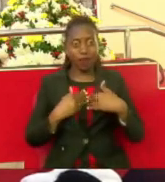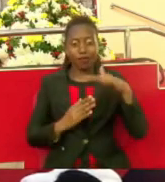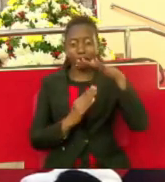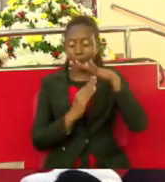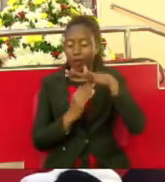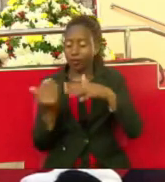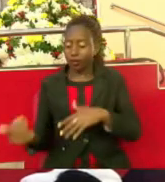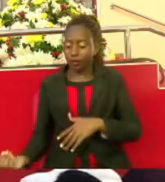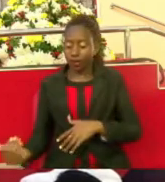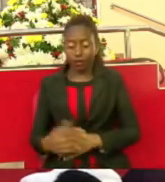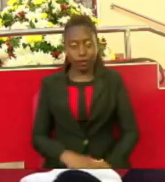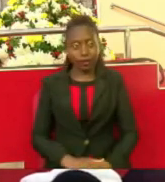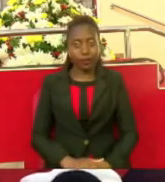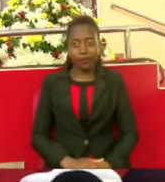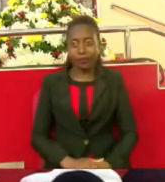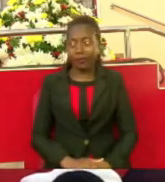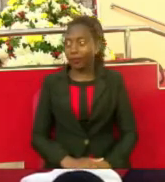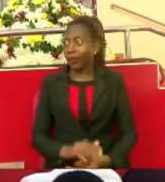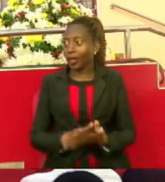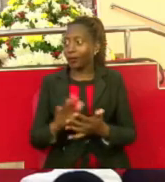My brother, my nagure, bwana asifiwe.